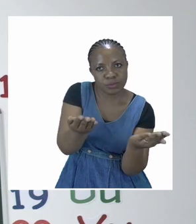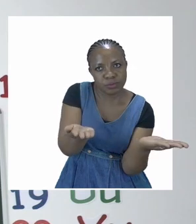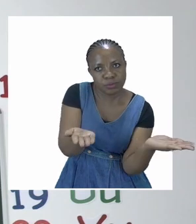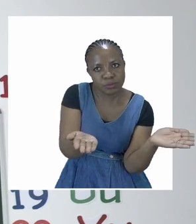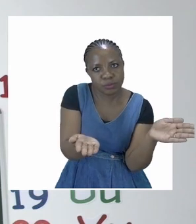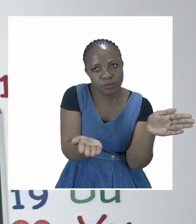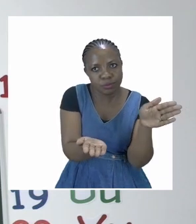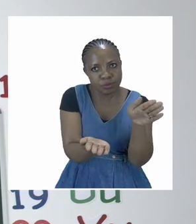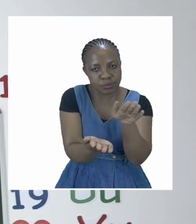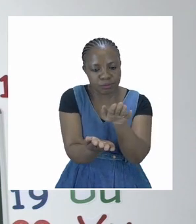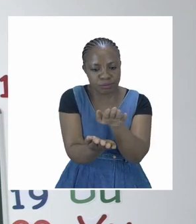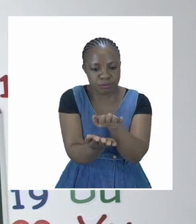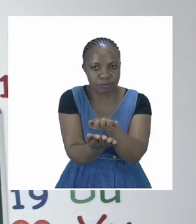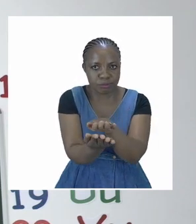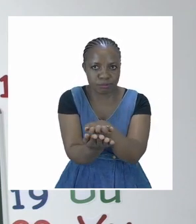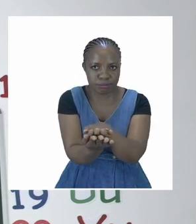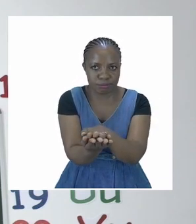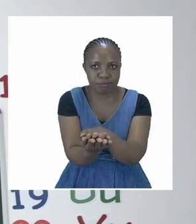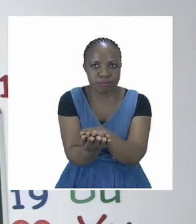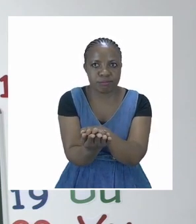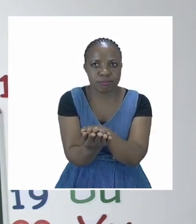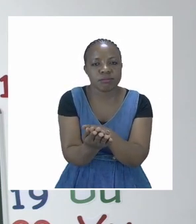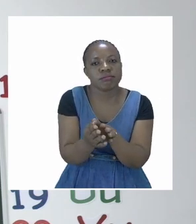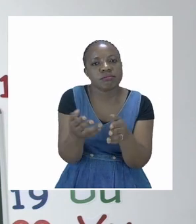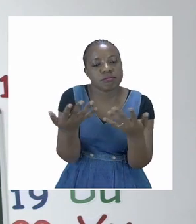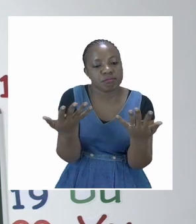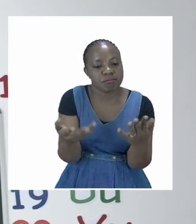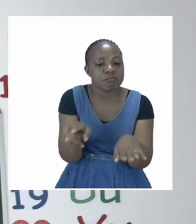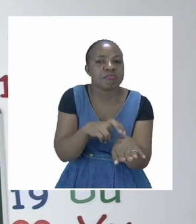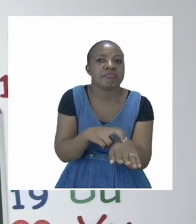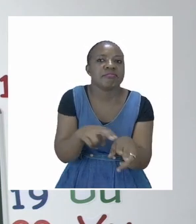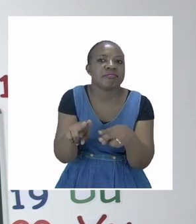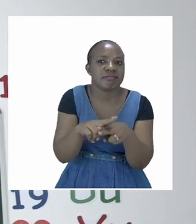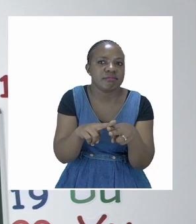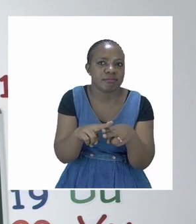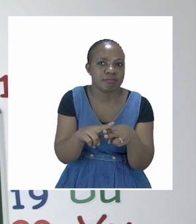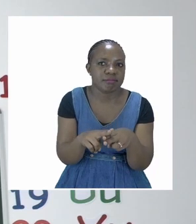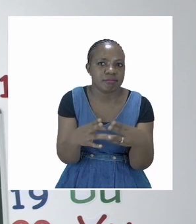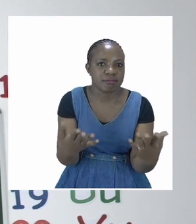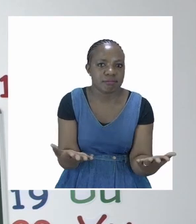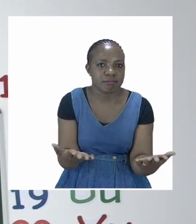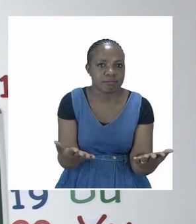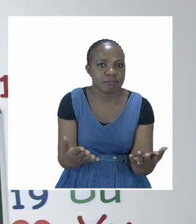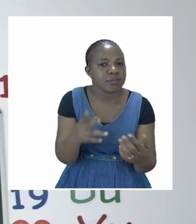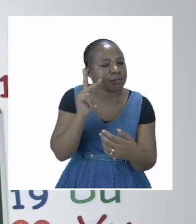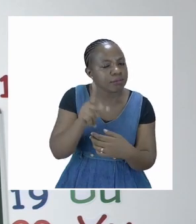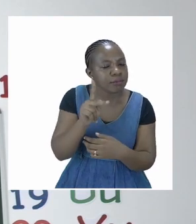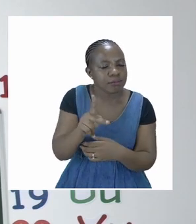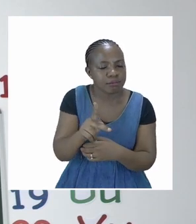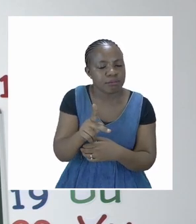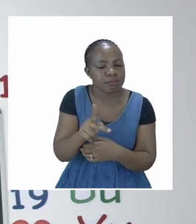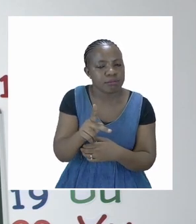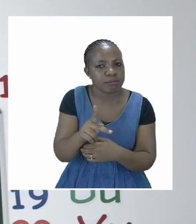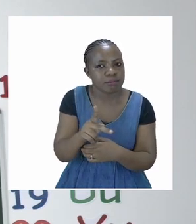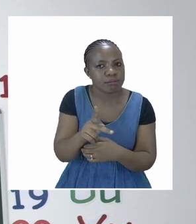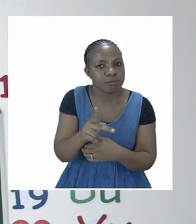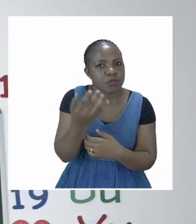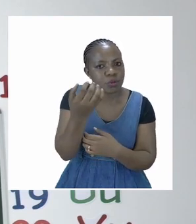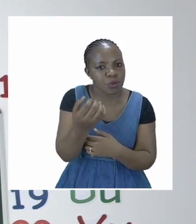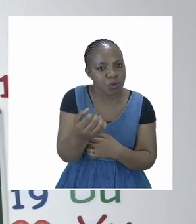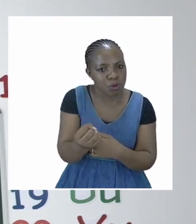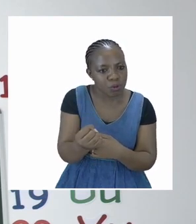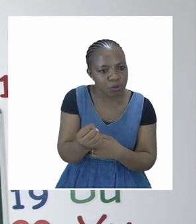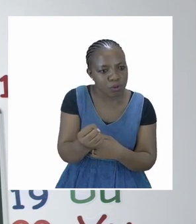it for ready to use. But there is more. We are also available on